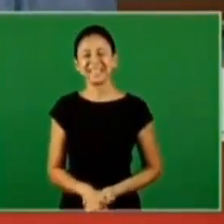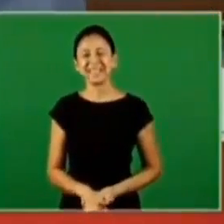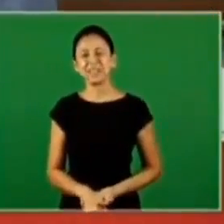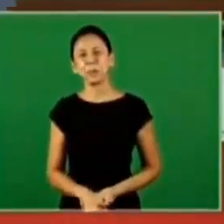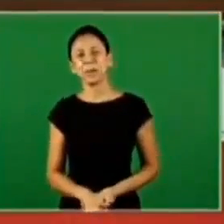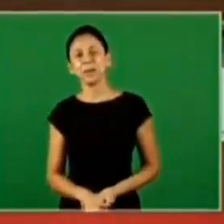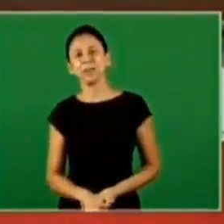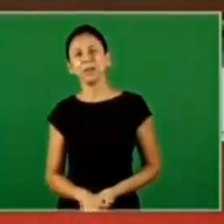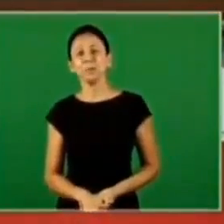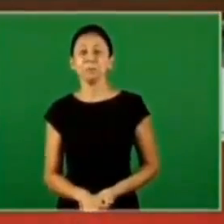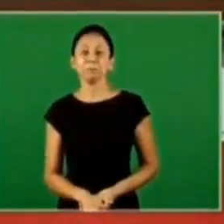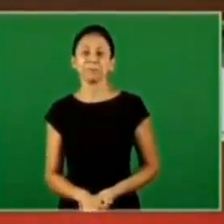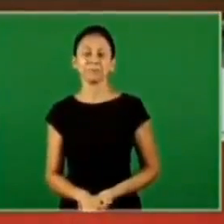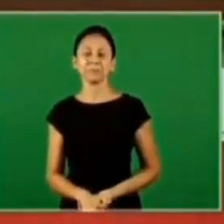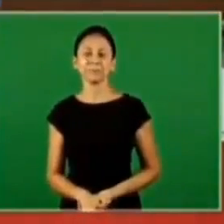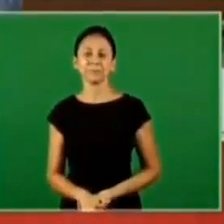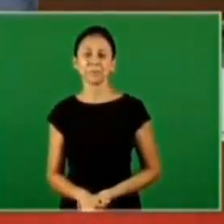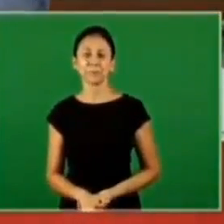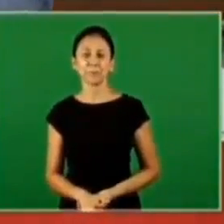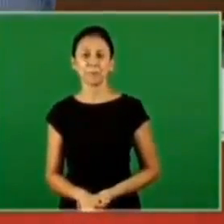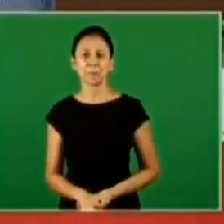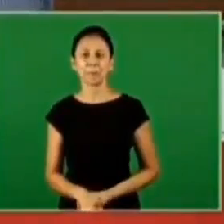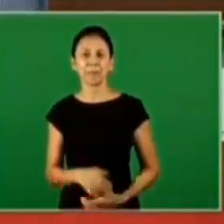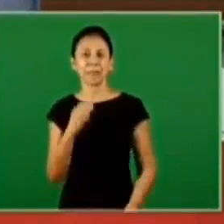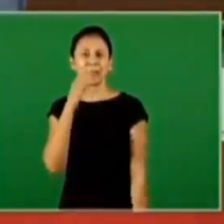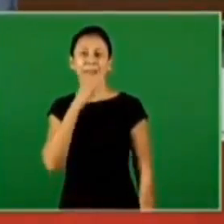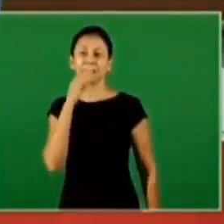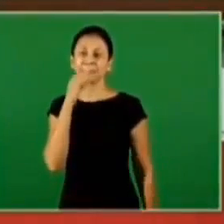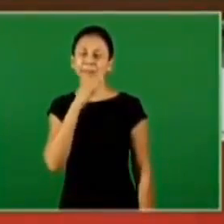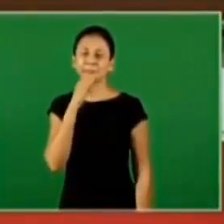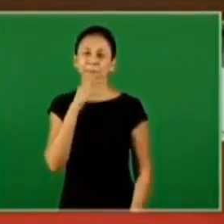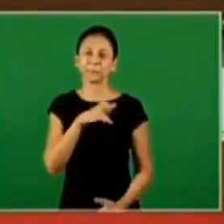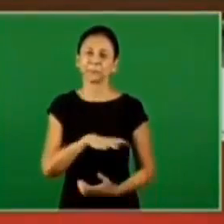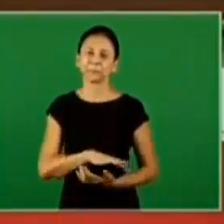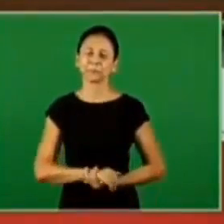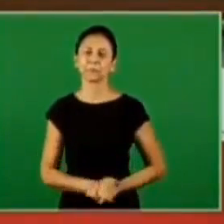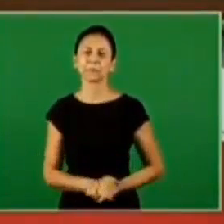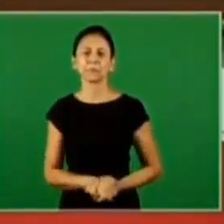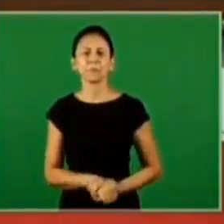So I'm going to go over here quickly. So now I'm entering